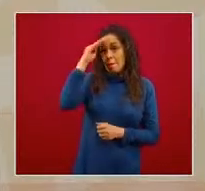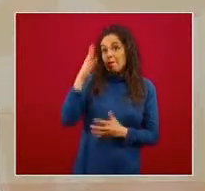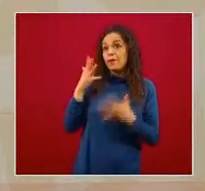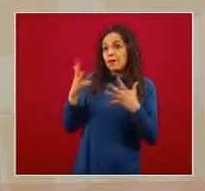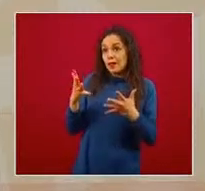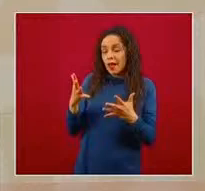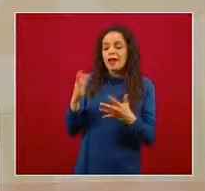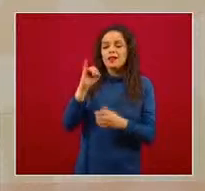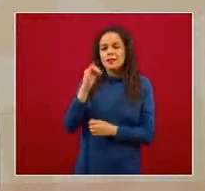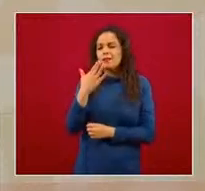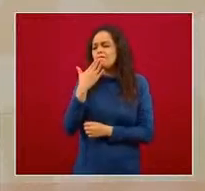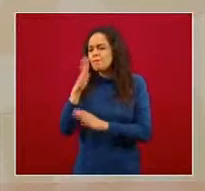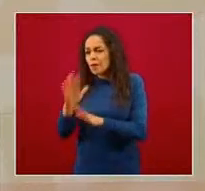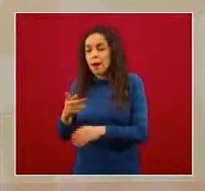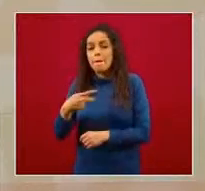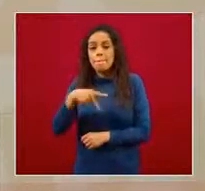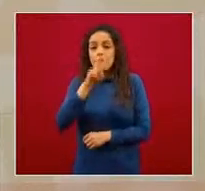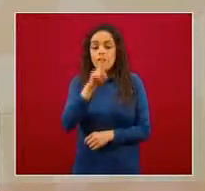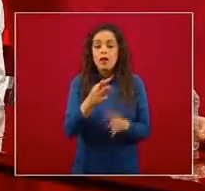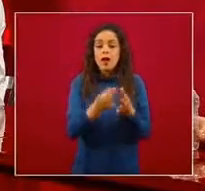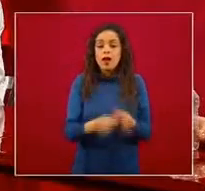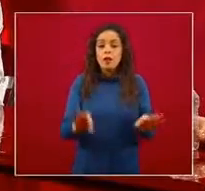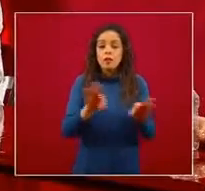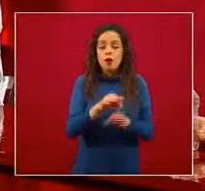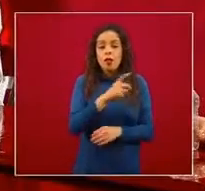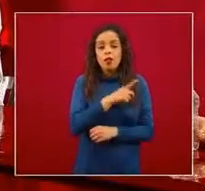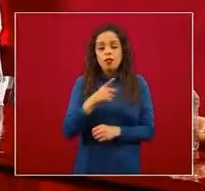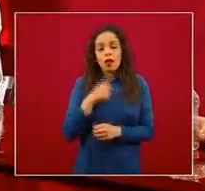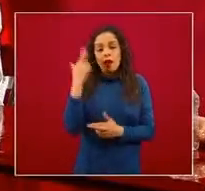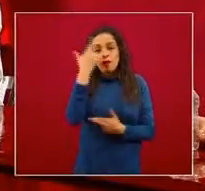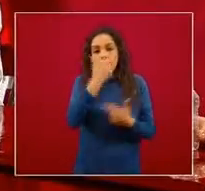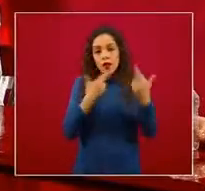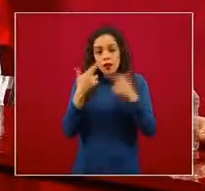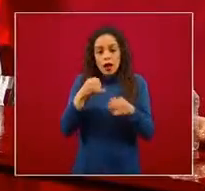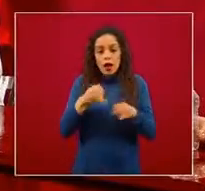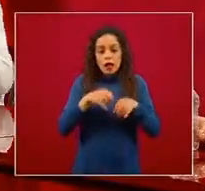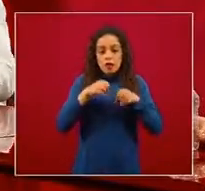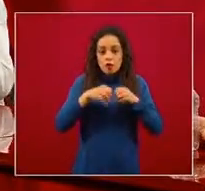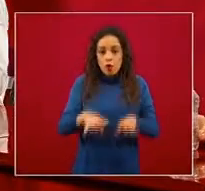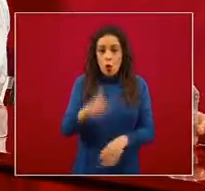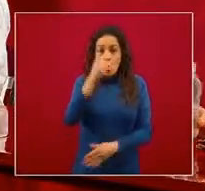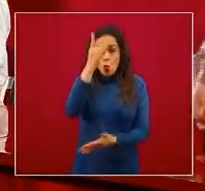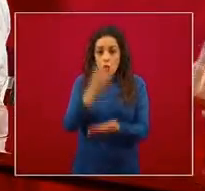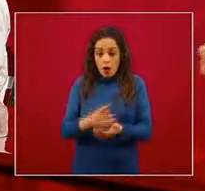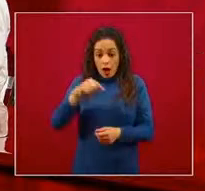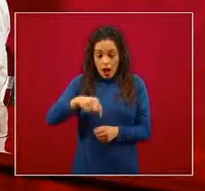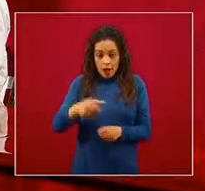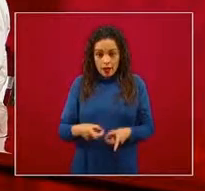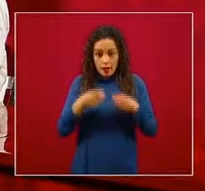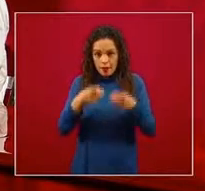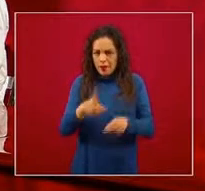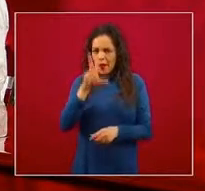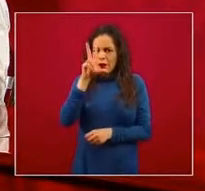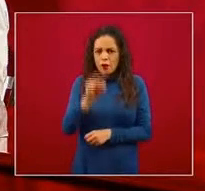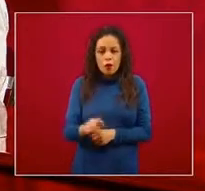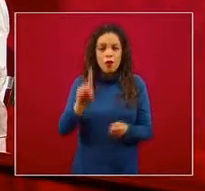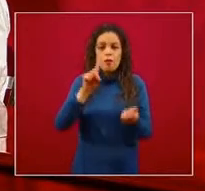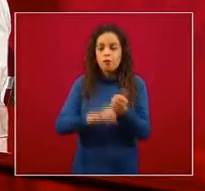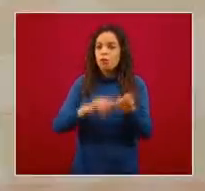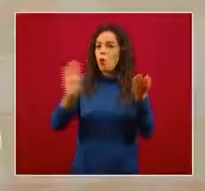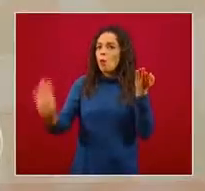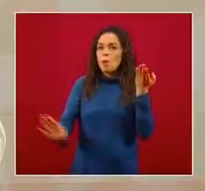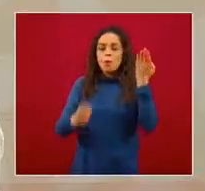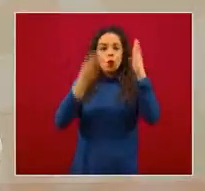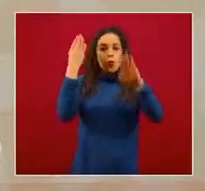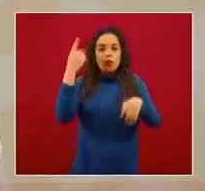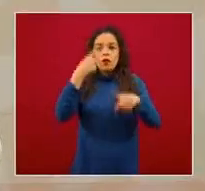legitimate and understandable, but it's important for them to go through the information not only presented here, but all